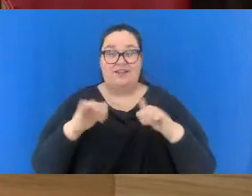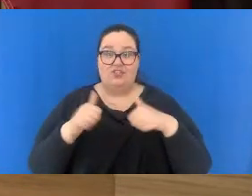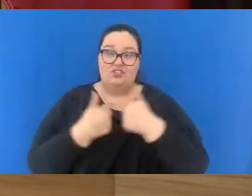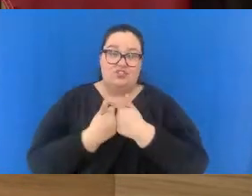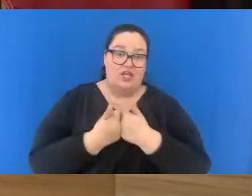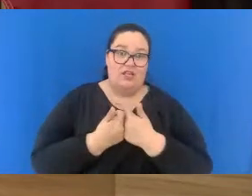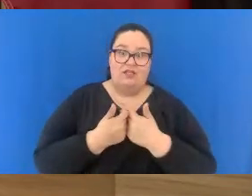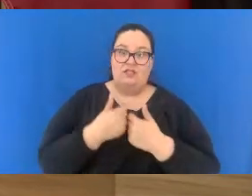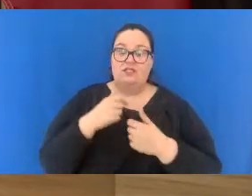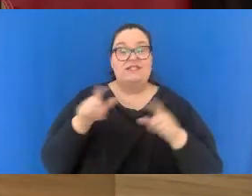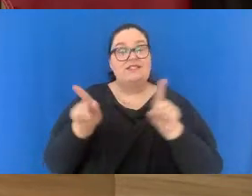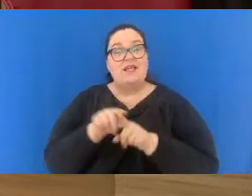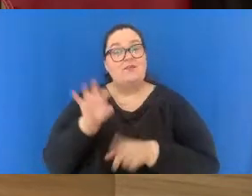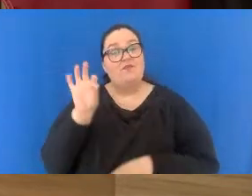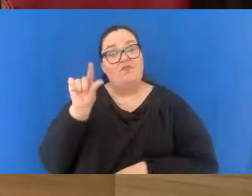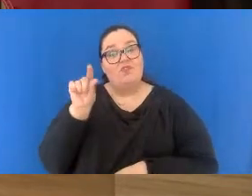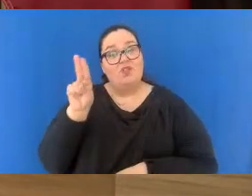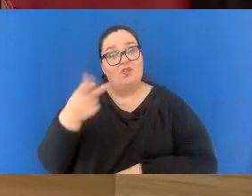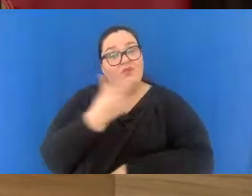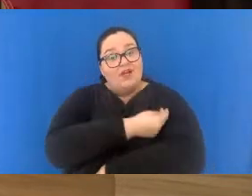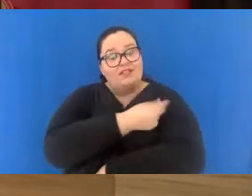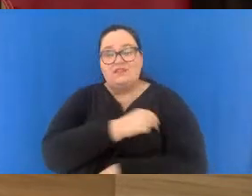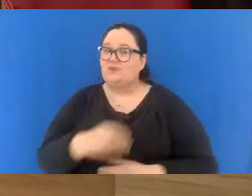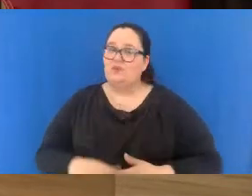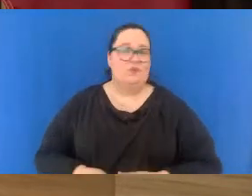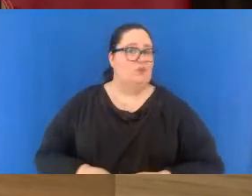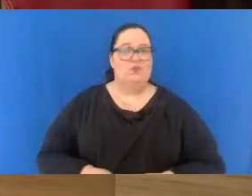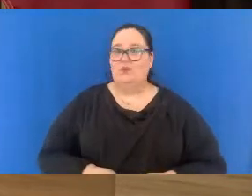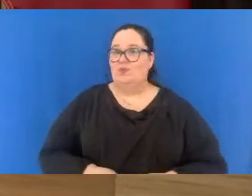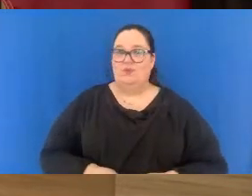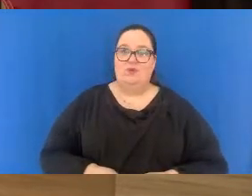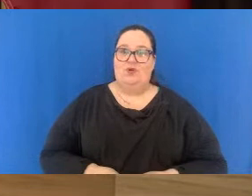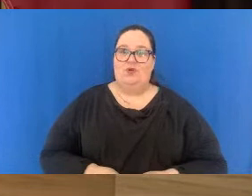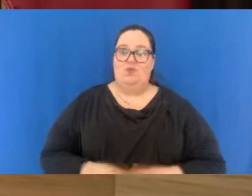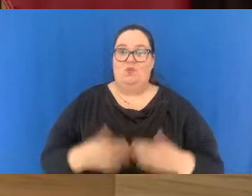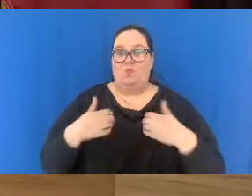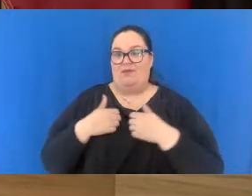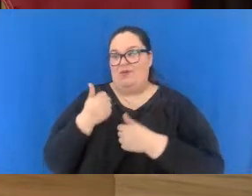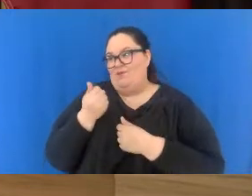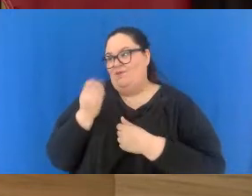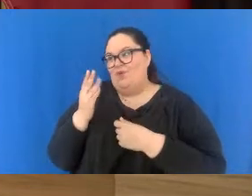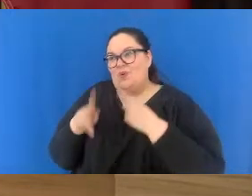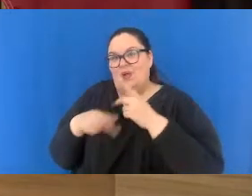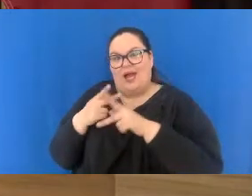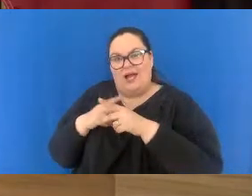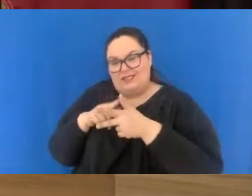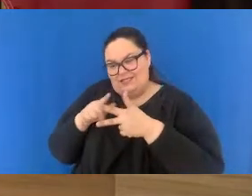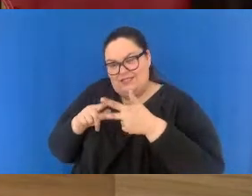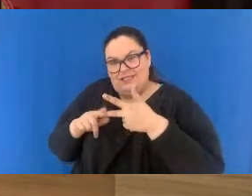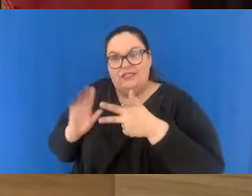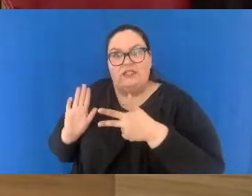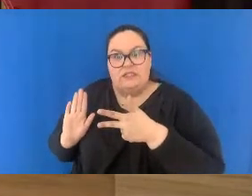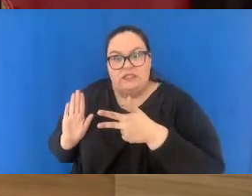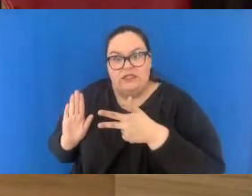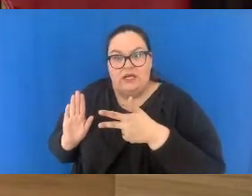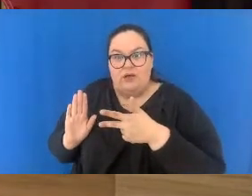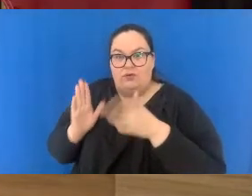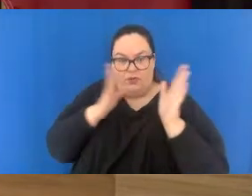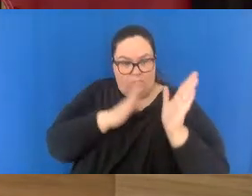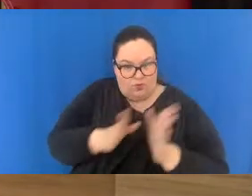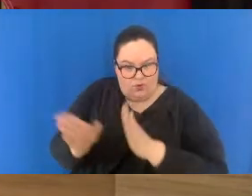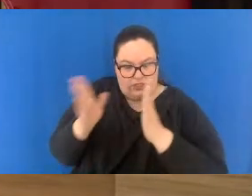regular flu vaccine rollout in the sense that there's only a couple of products and it's a very organized and